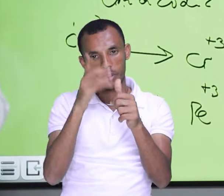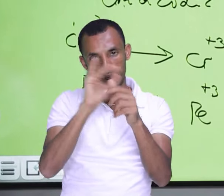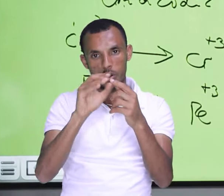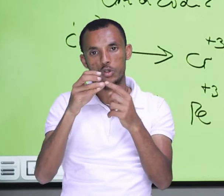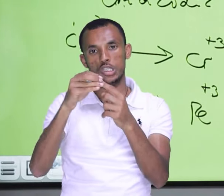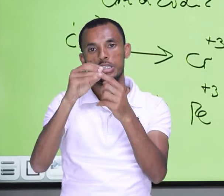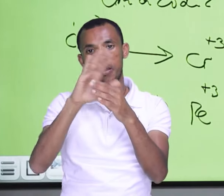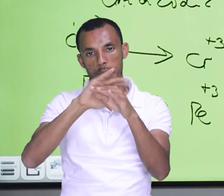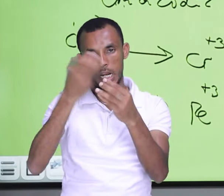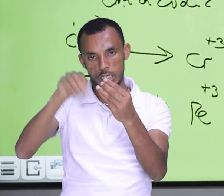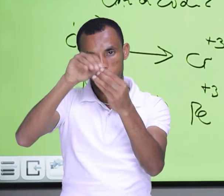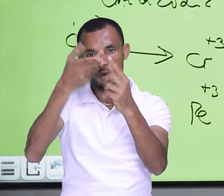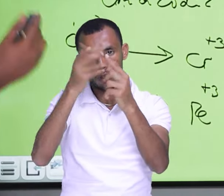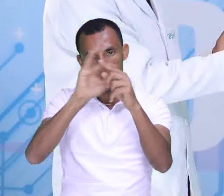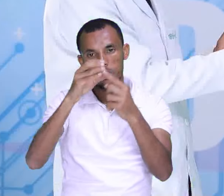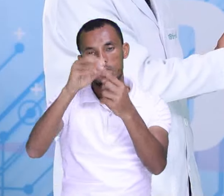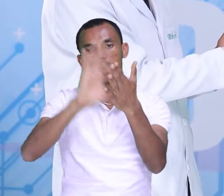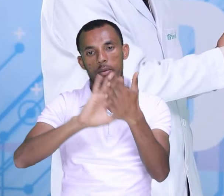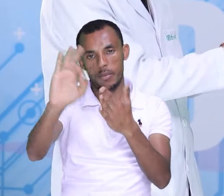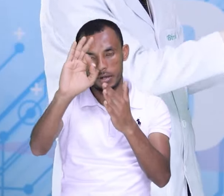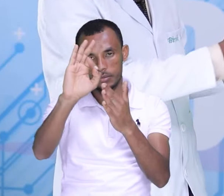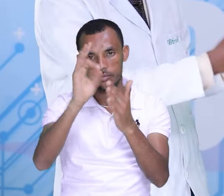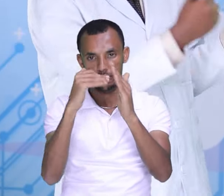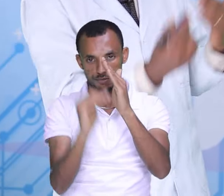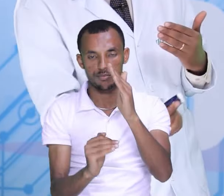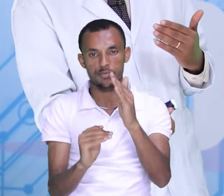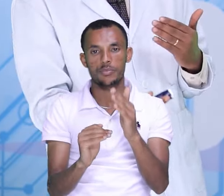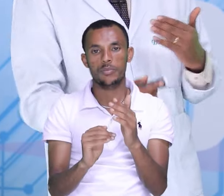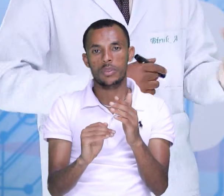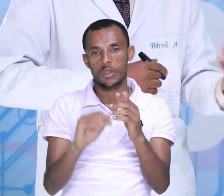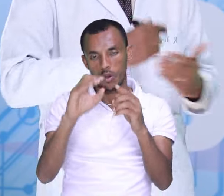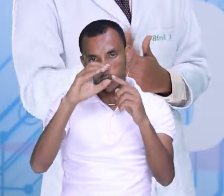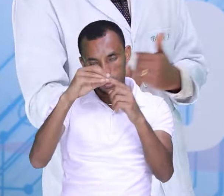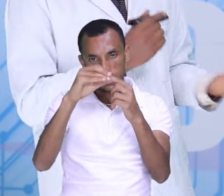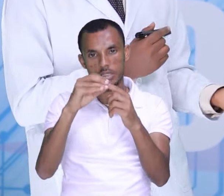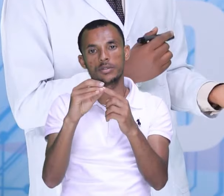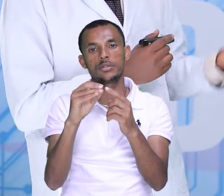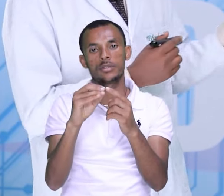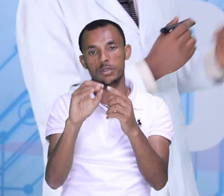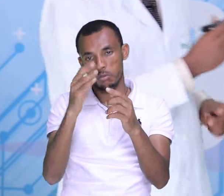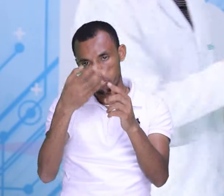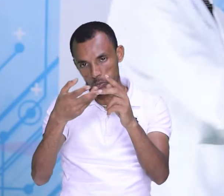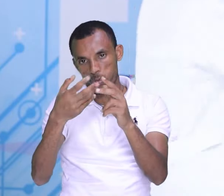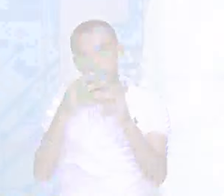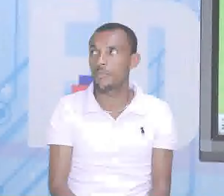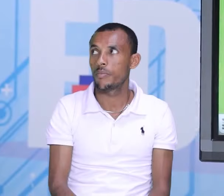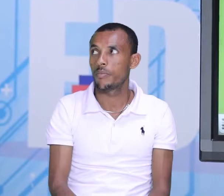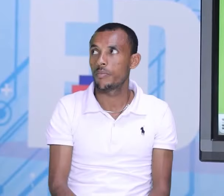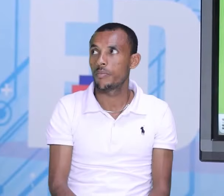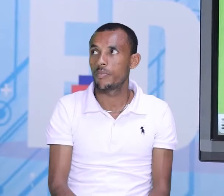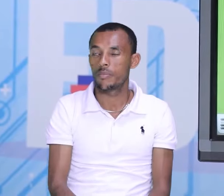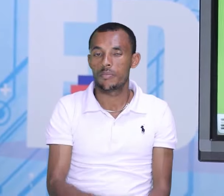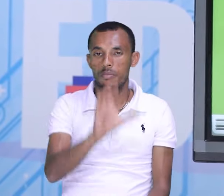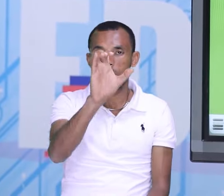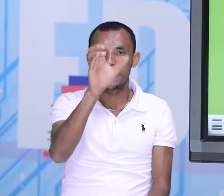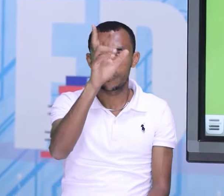increases. Then balance reduction half reaction, then oxidation half reaction, or vice versa. Therefore,